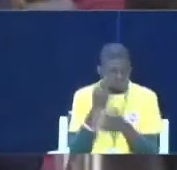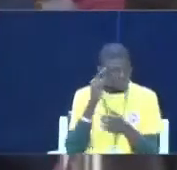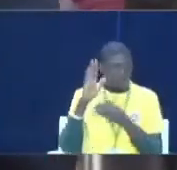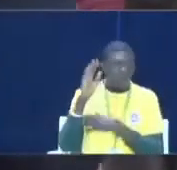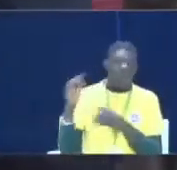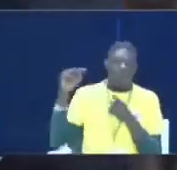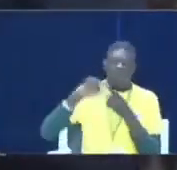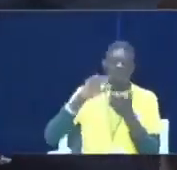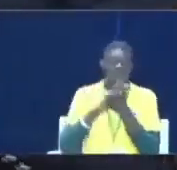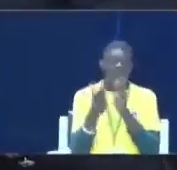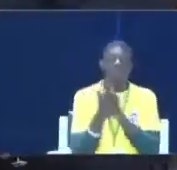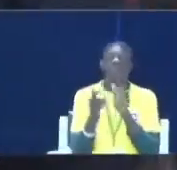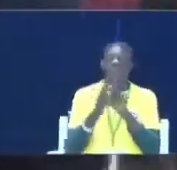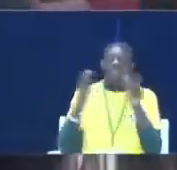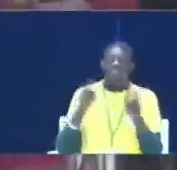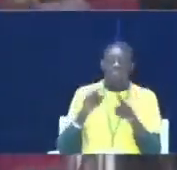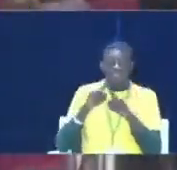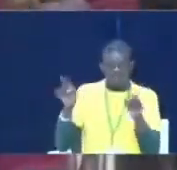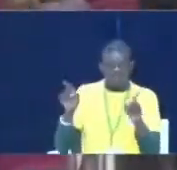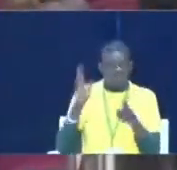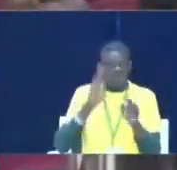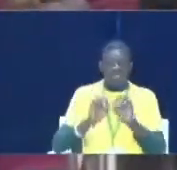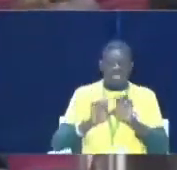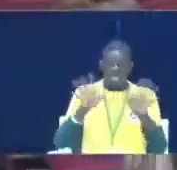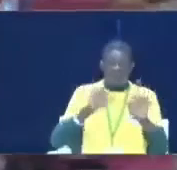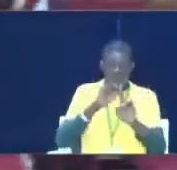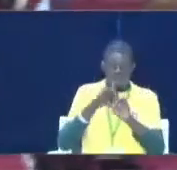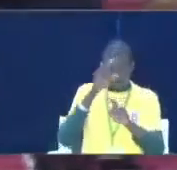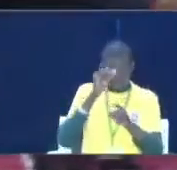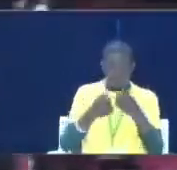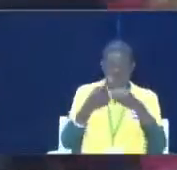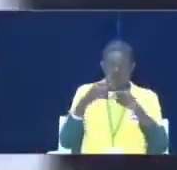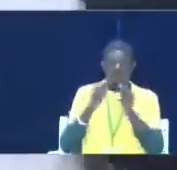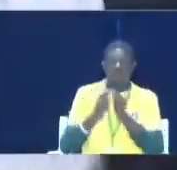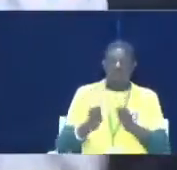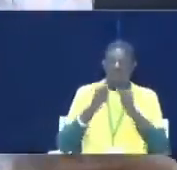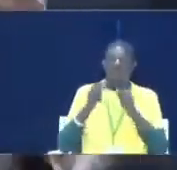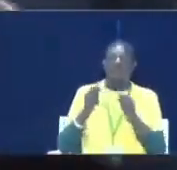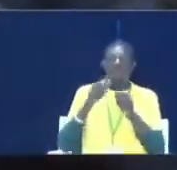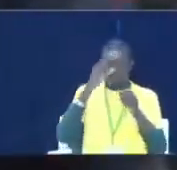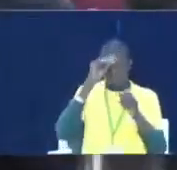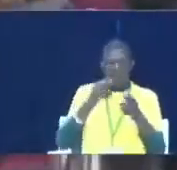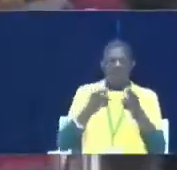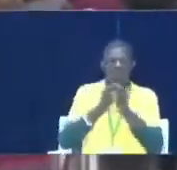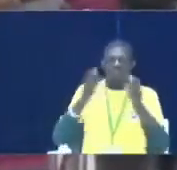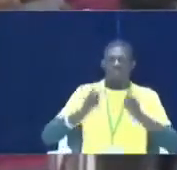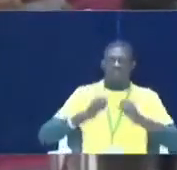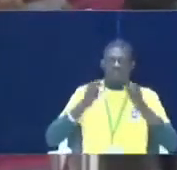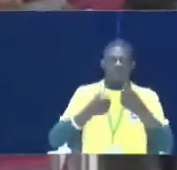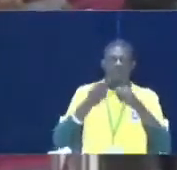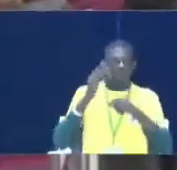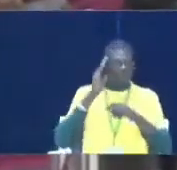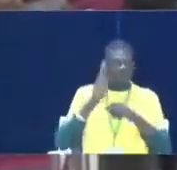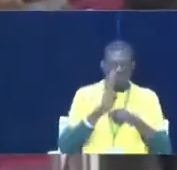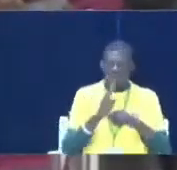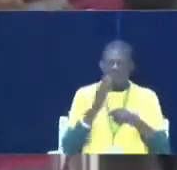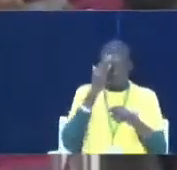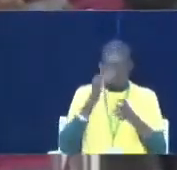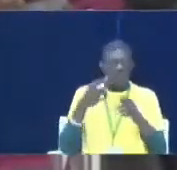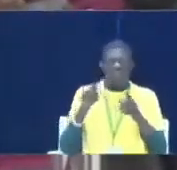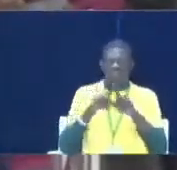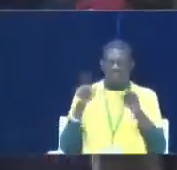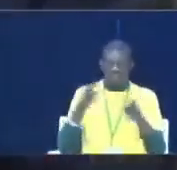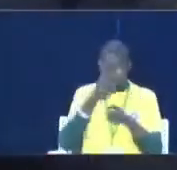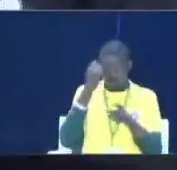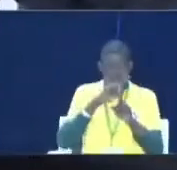you are endued with power. The difference will be clear when a man with power comes and a man without power comes. You will know the difference.